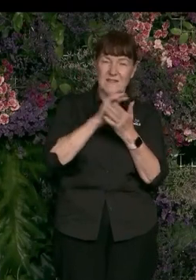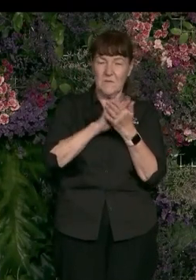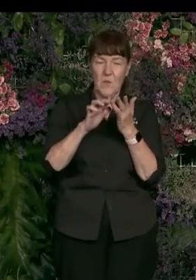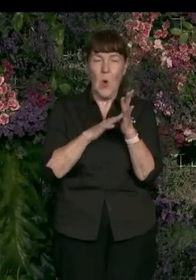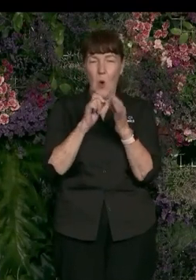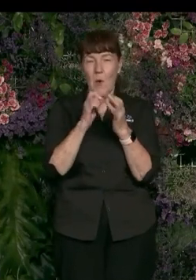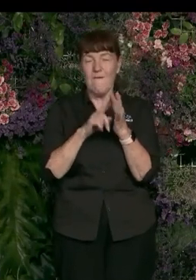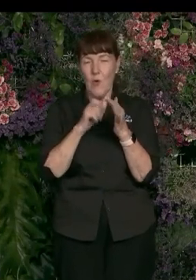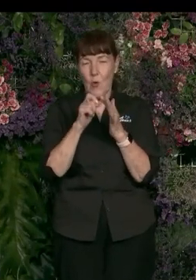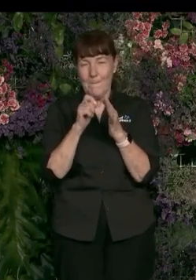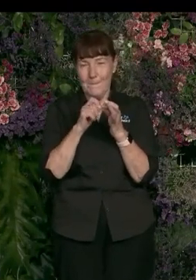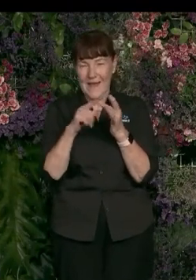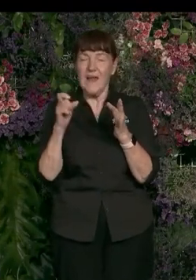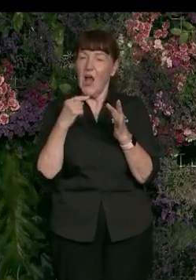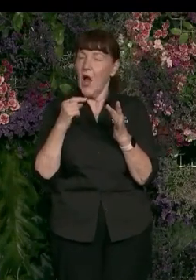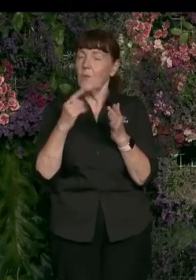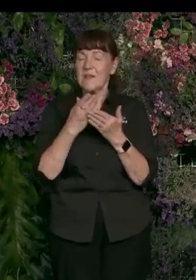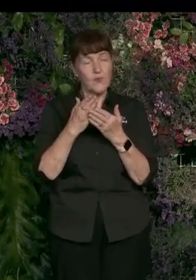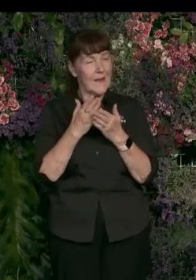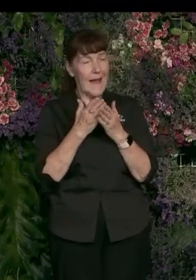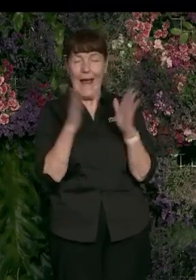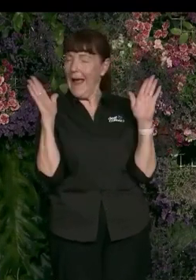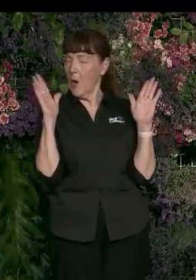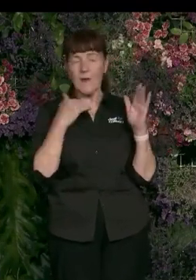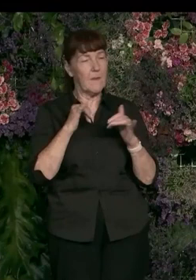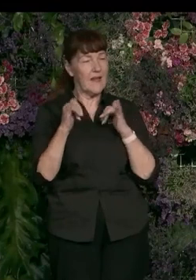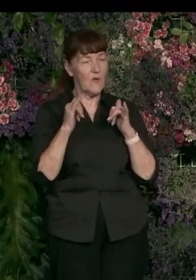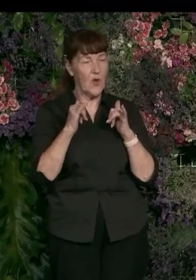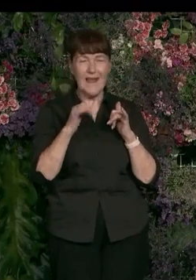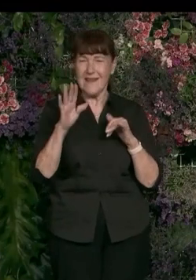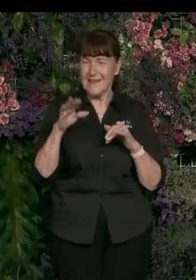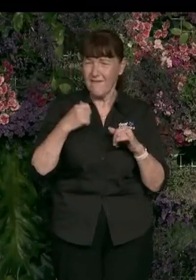to a smaller investment bank, and I was super out in my interview, and they were like, dude, it's fine. Calm down.